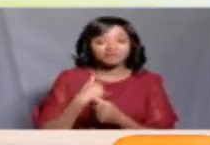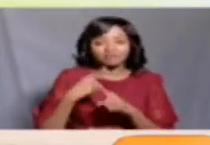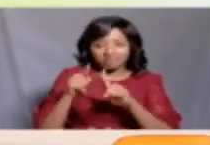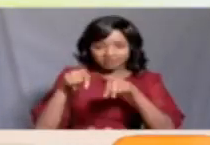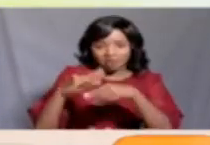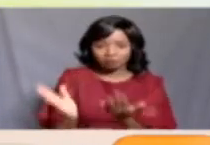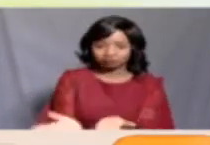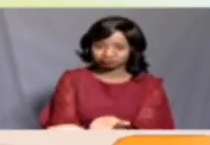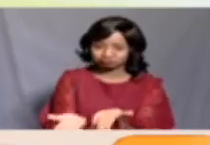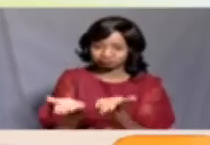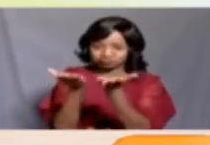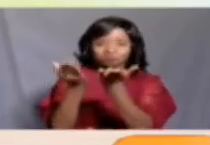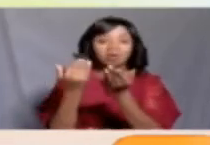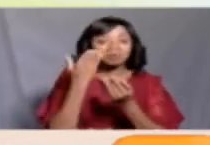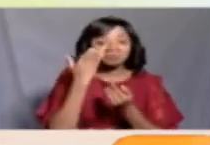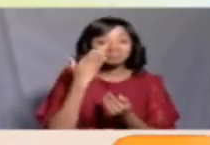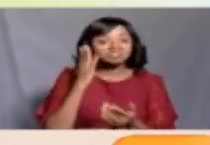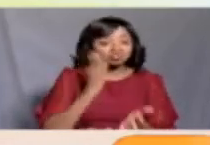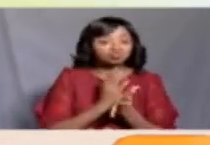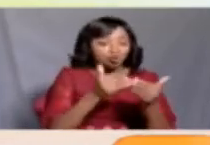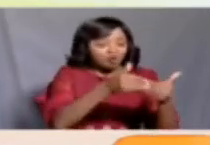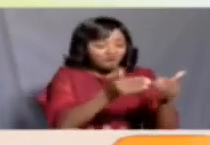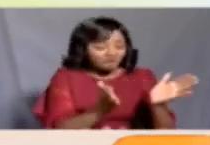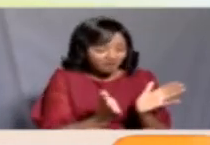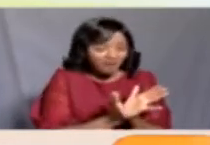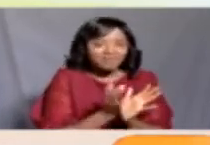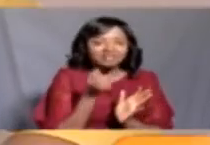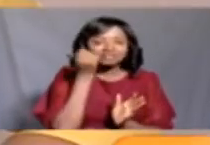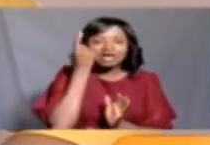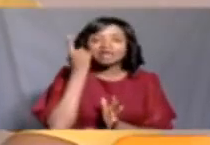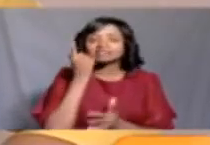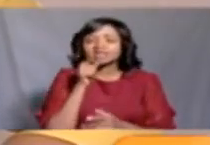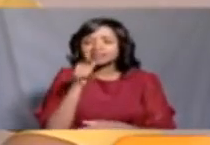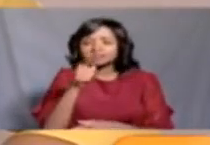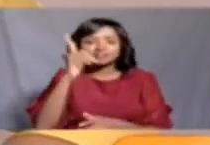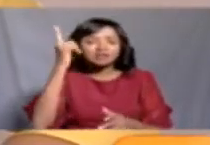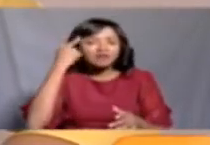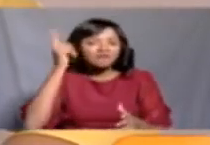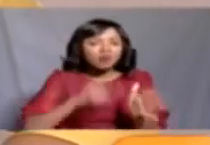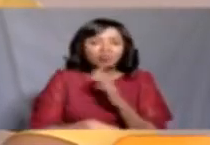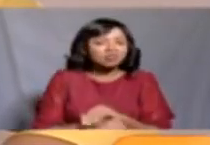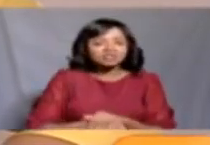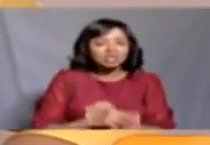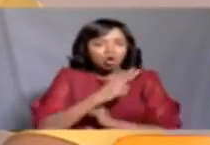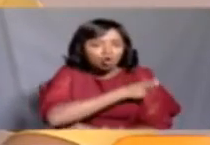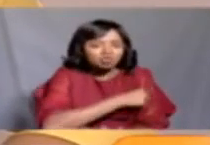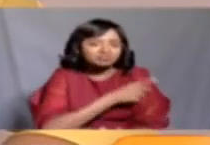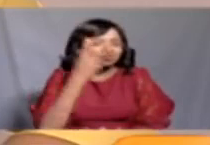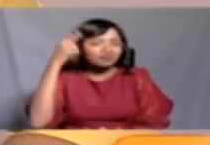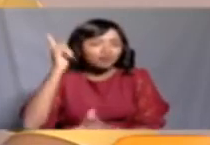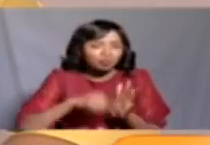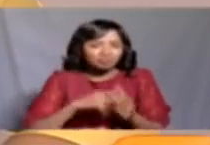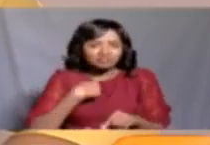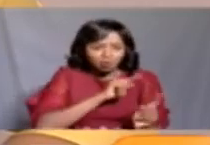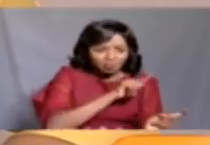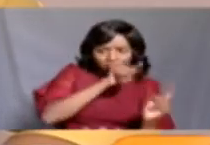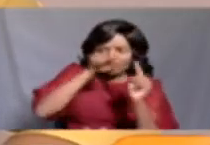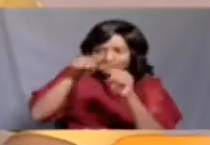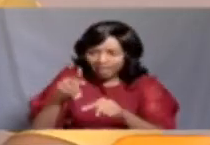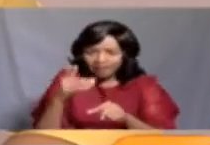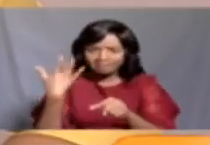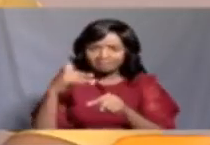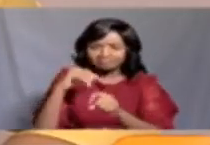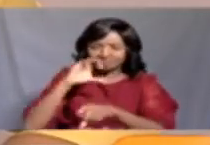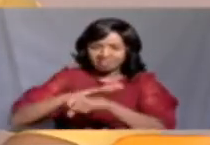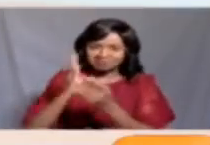because you actually start seeing families understanding what it's there for. Mm-hmm. And so you see people going there and then they're getting even referral services somewhere else. So